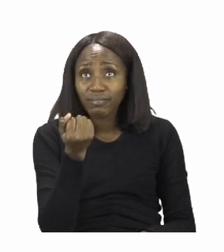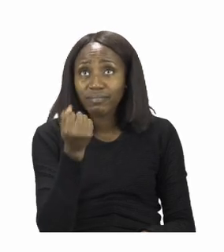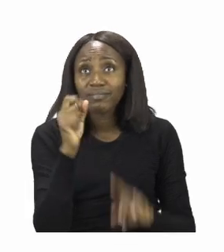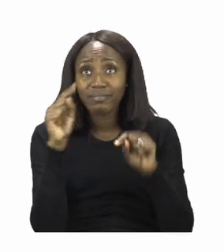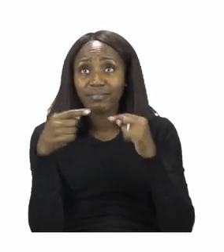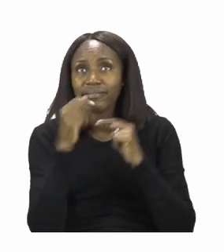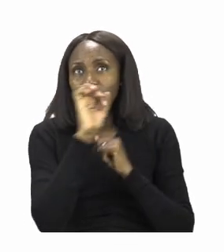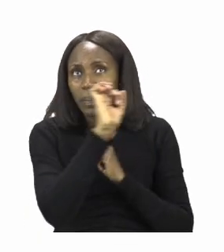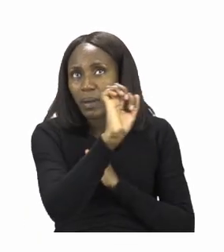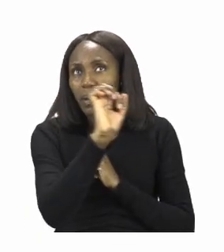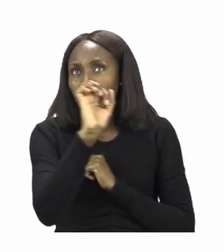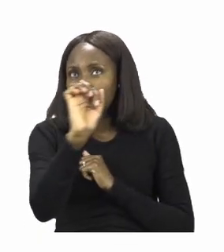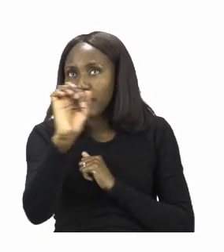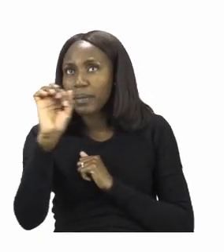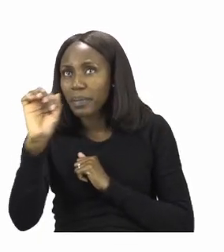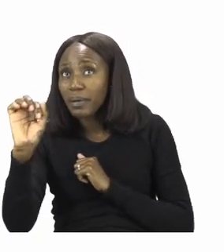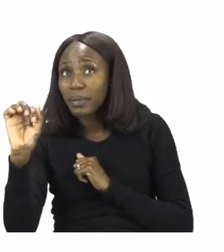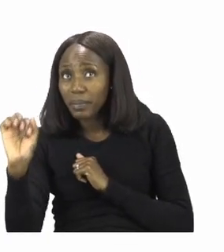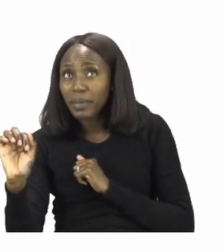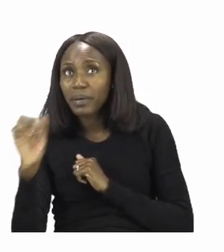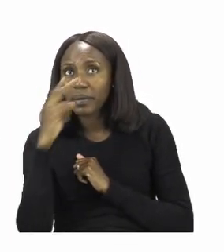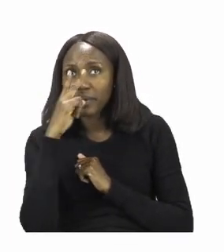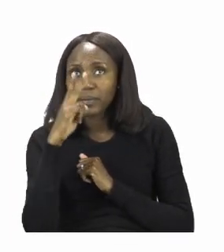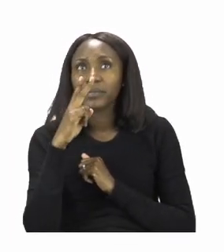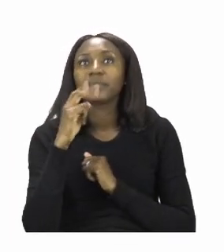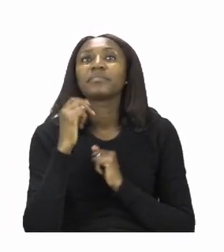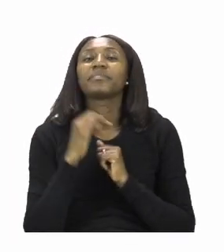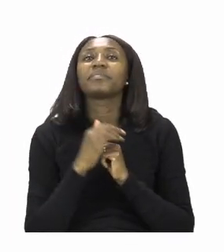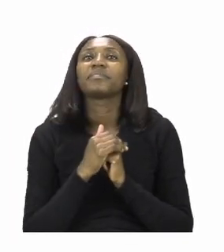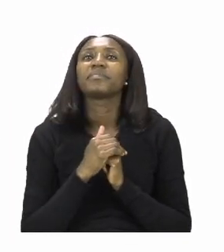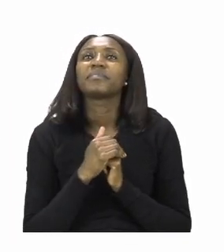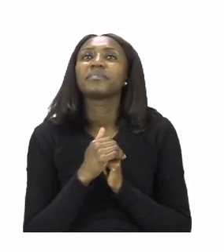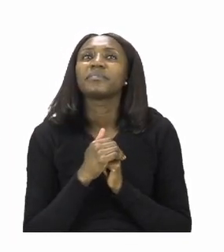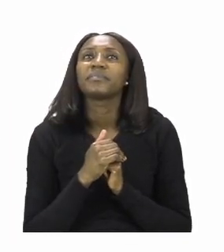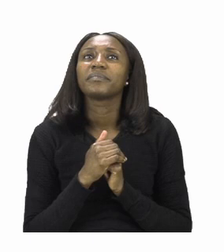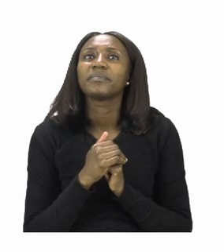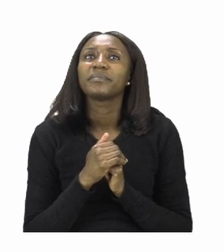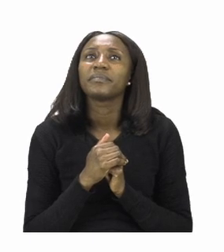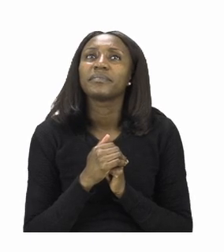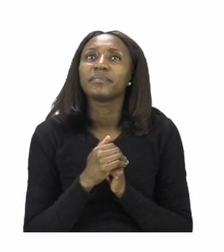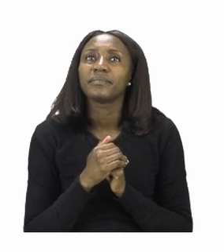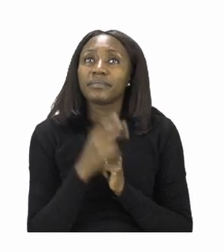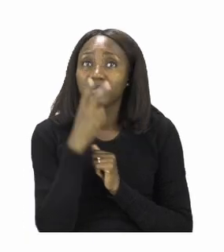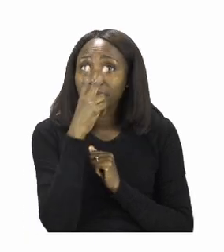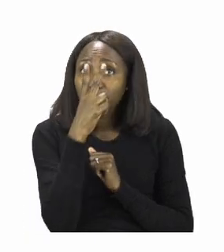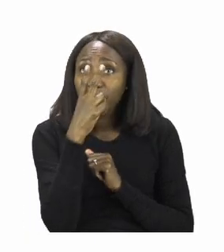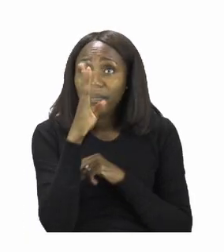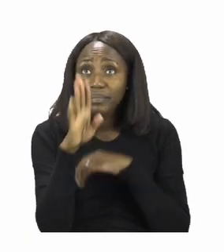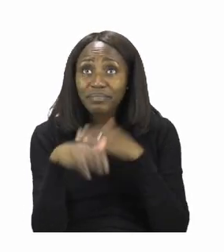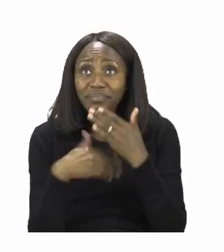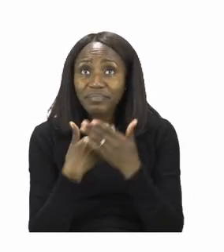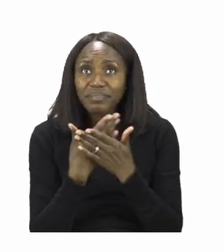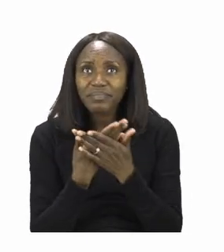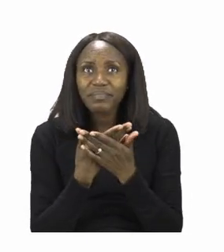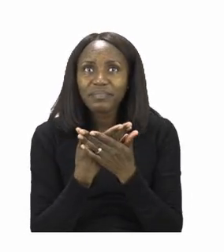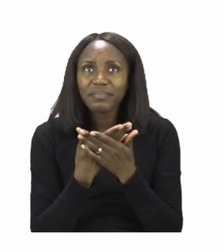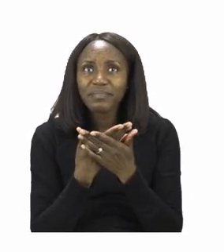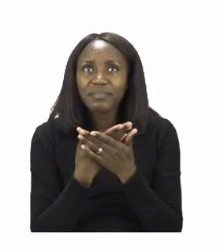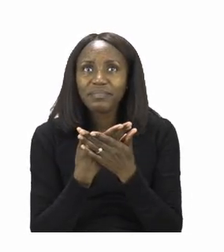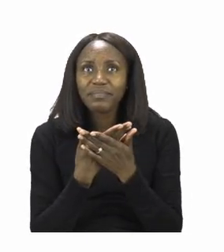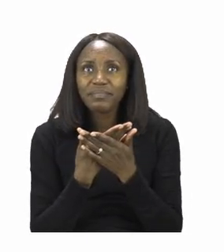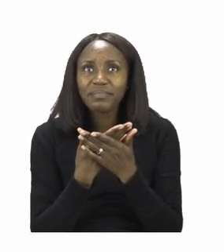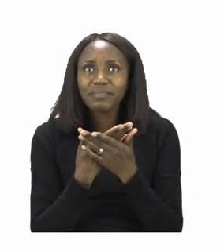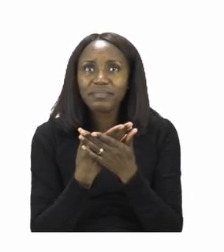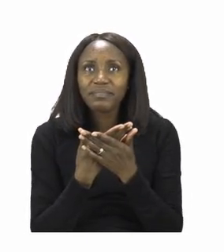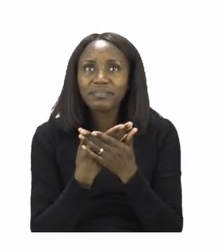to them down below. Let's take a look at the pictures that we have and name